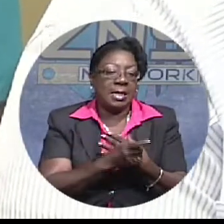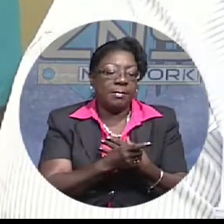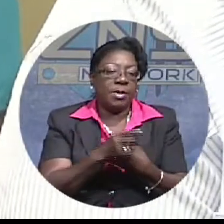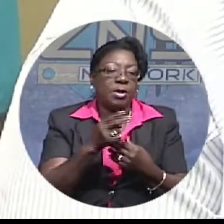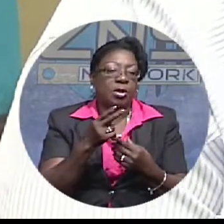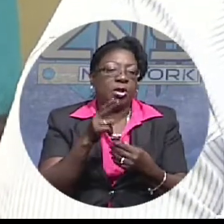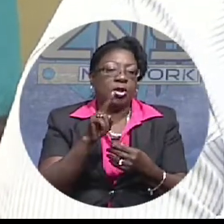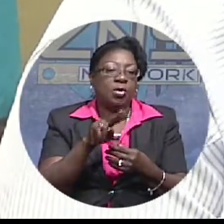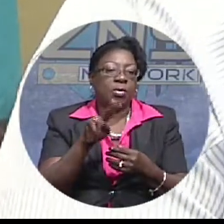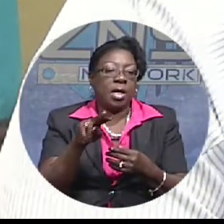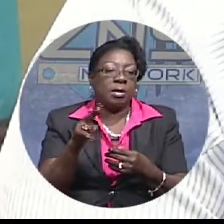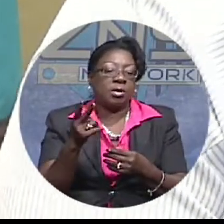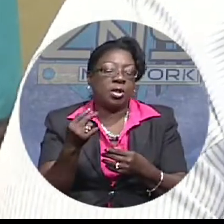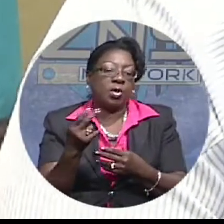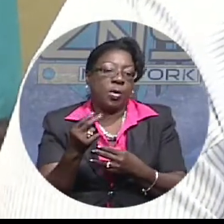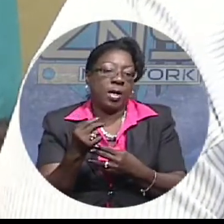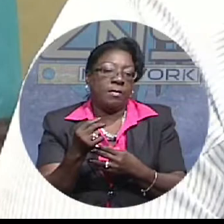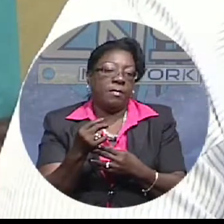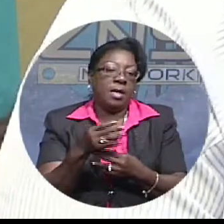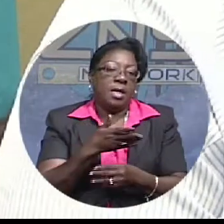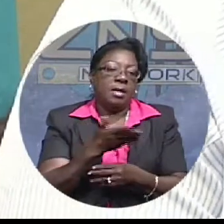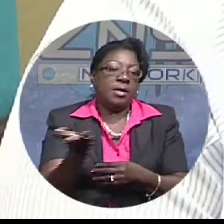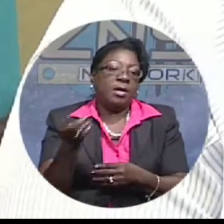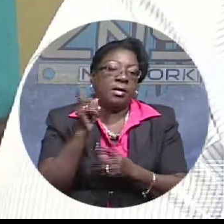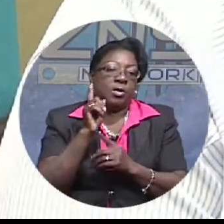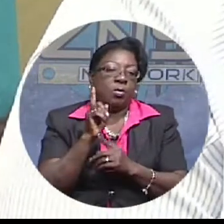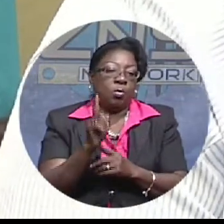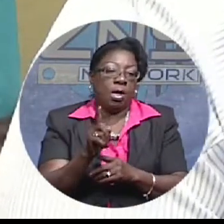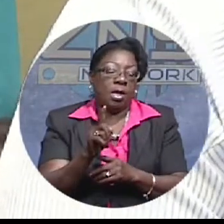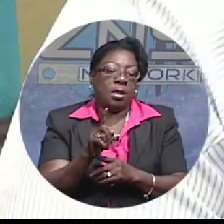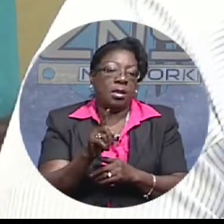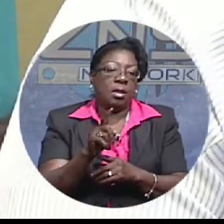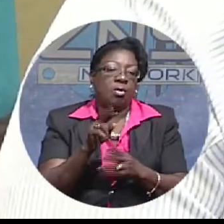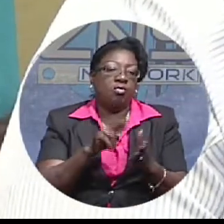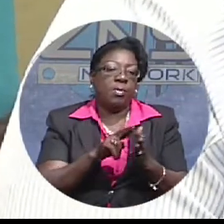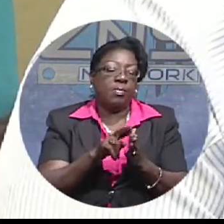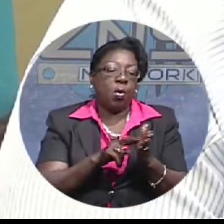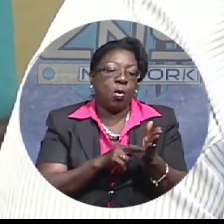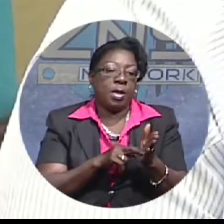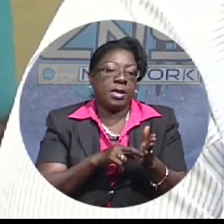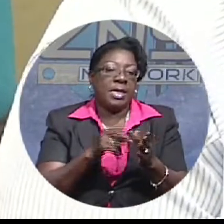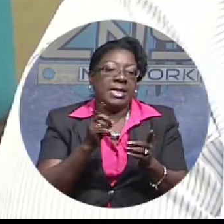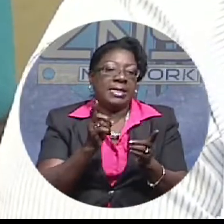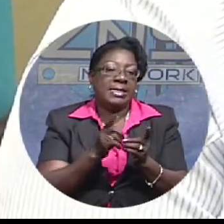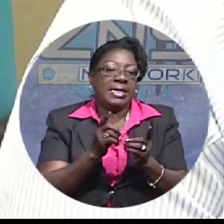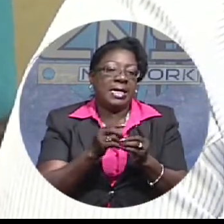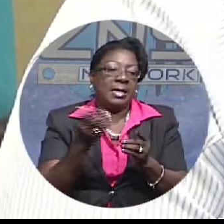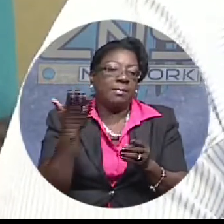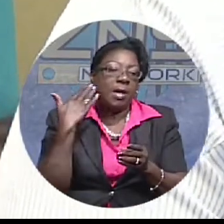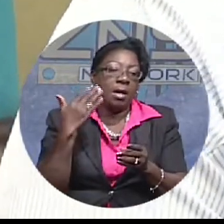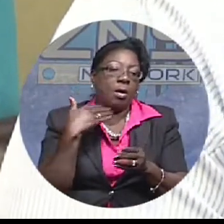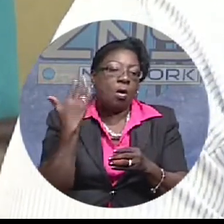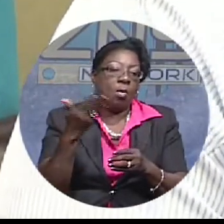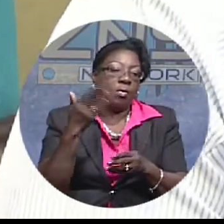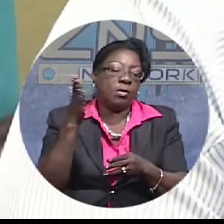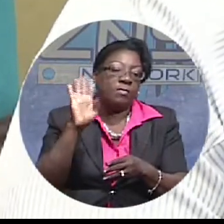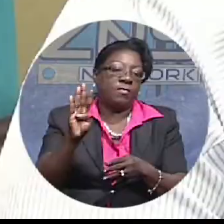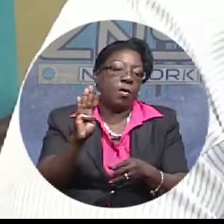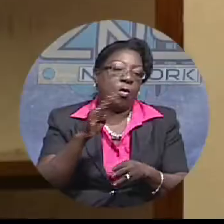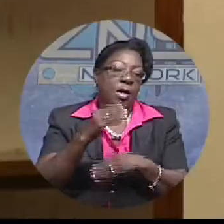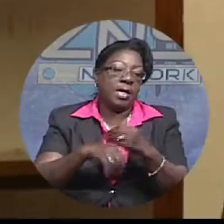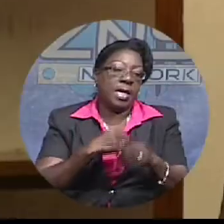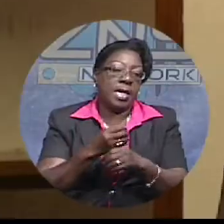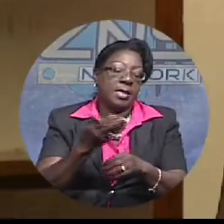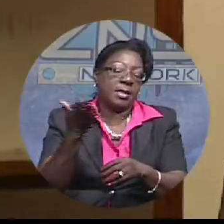2012. However, there is one unconfirmed report dating back almost 4 years